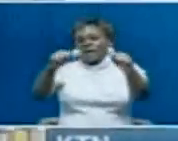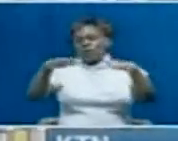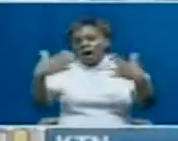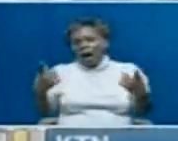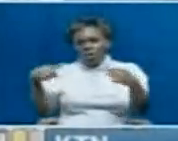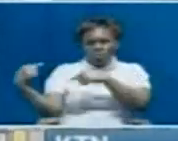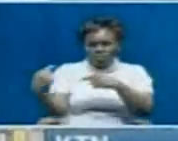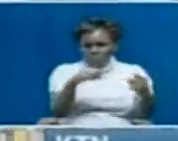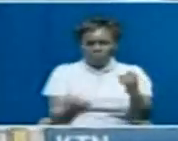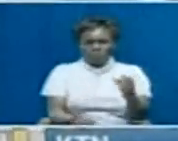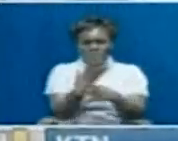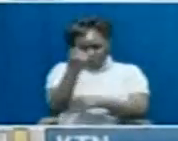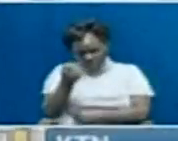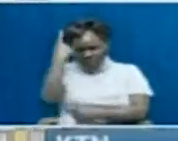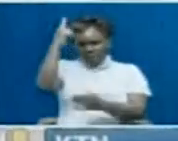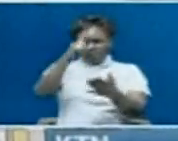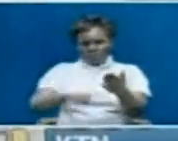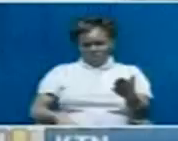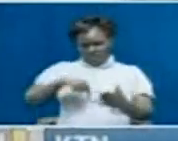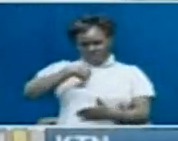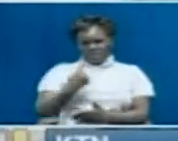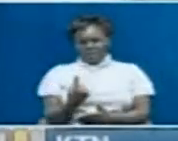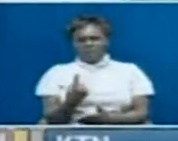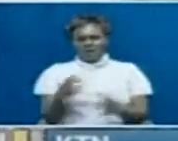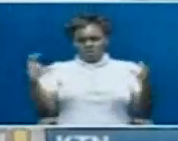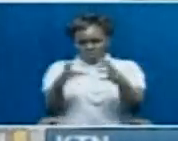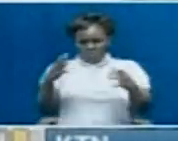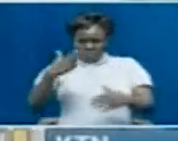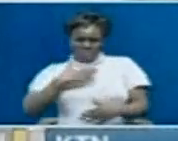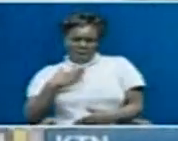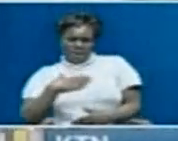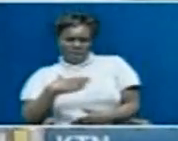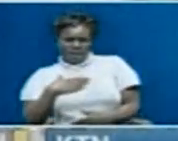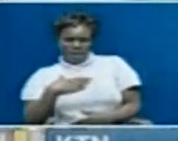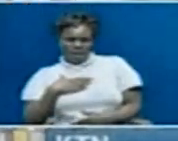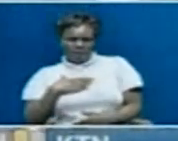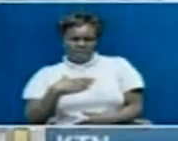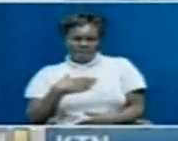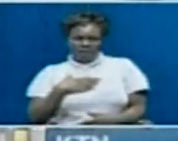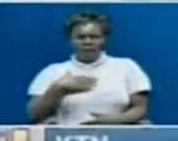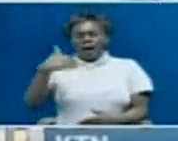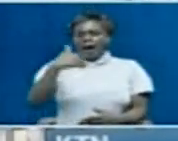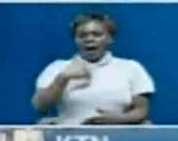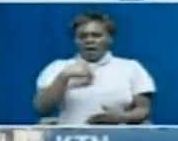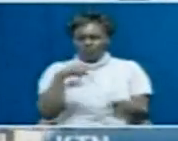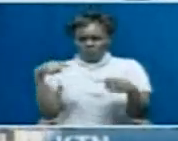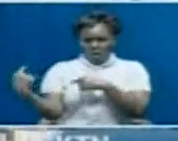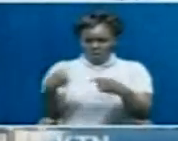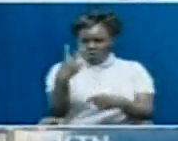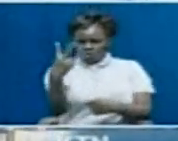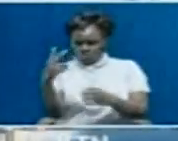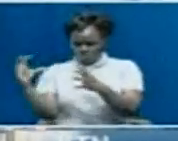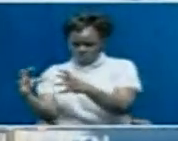clashed. What we discovered, or what I discovered with my team, is there was a confrontation of these two